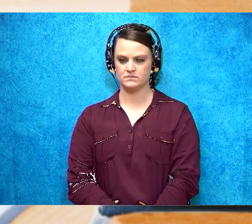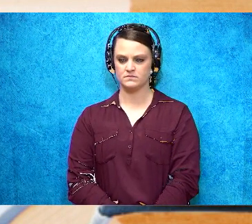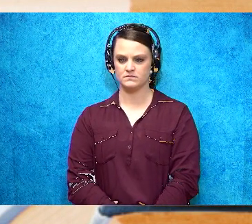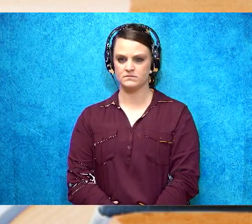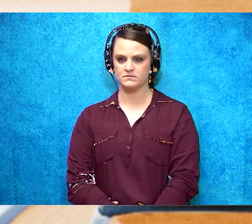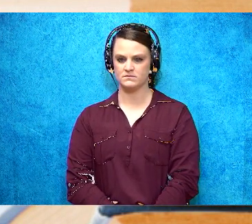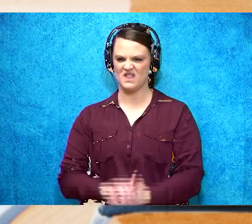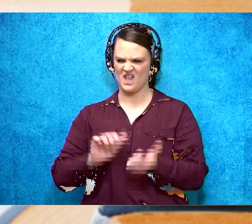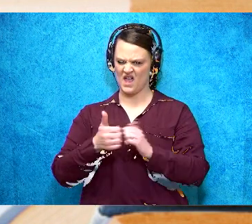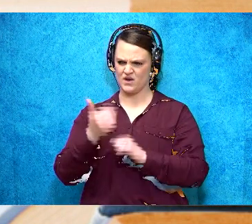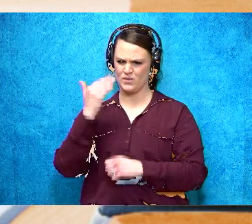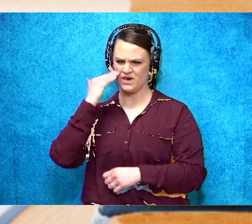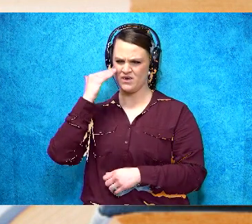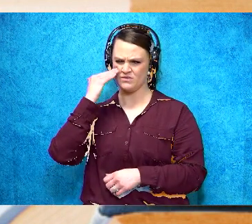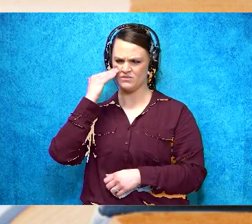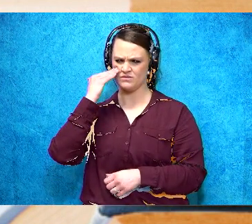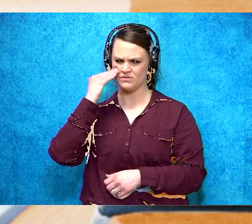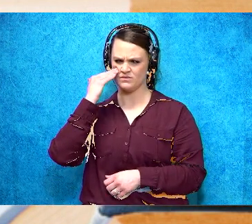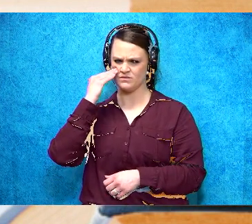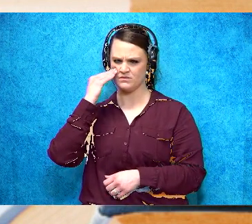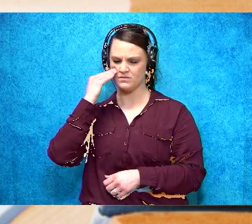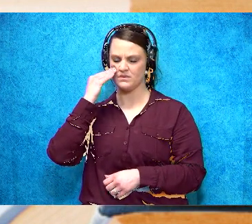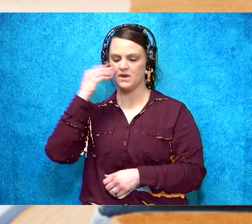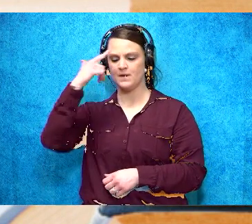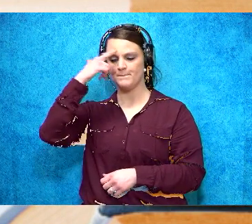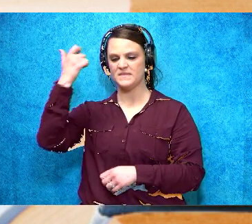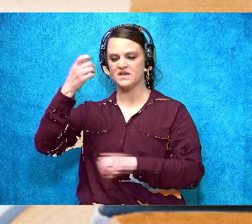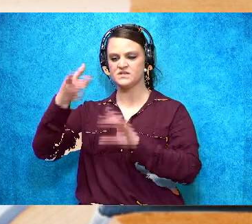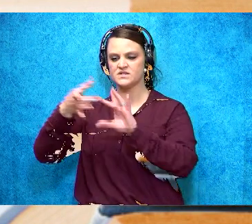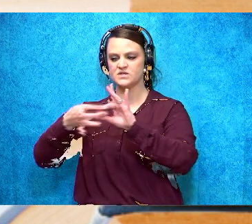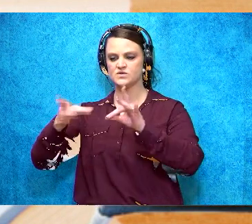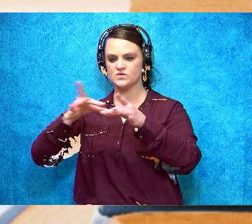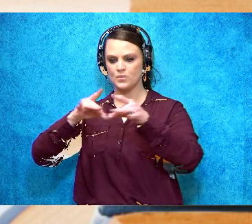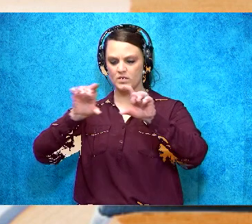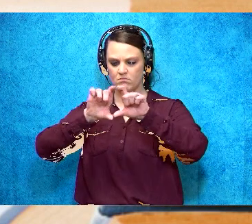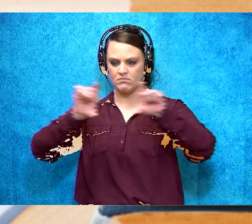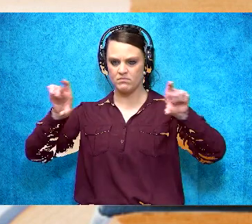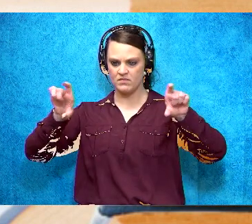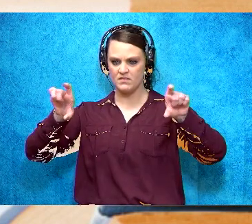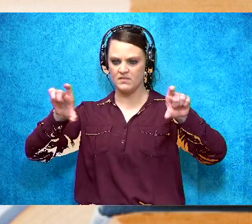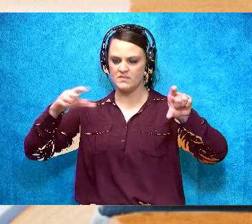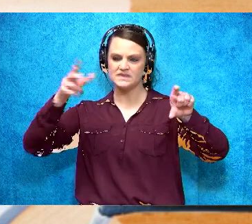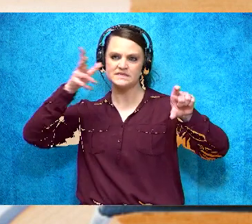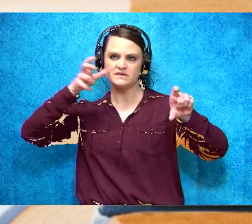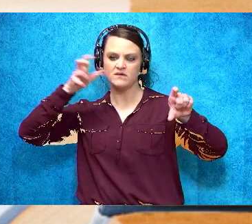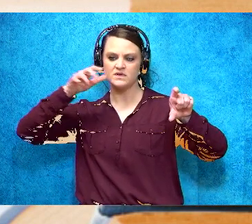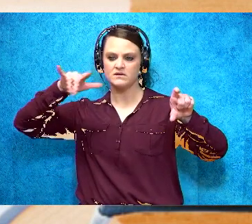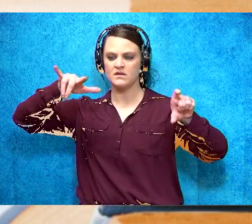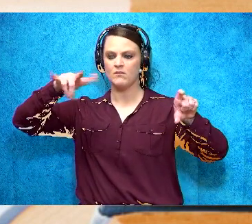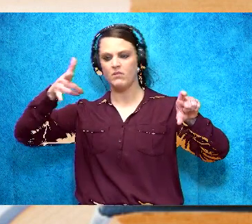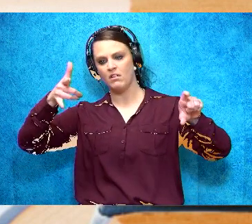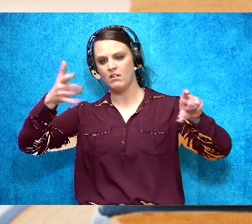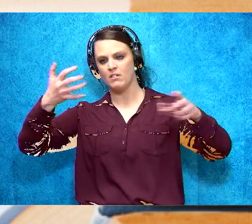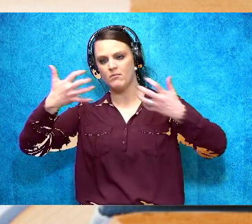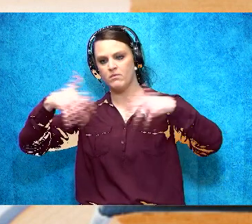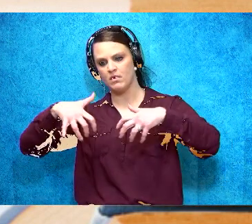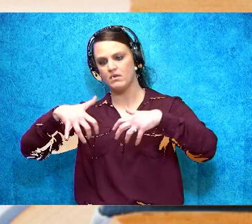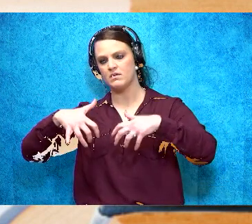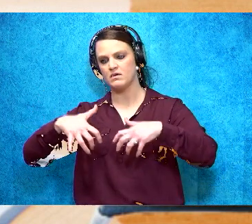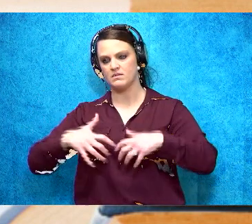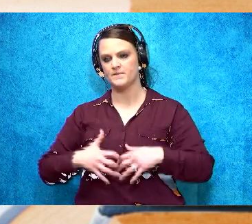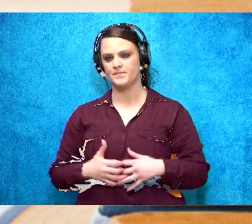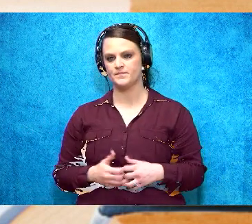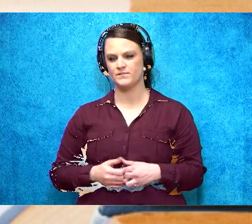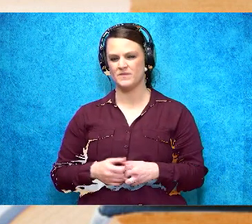And how do I know this? I know this because it told me that it sounded lopsided. Why does